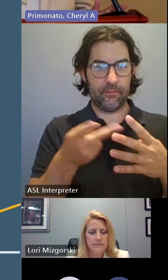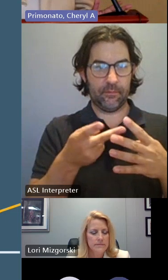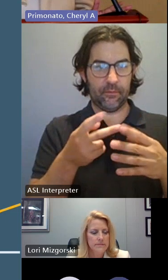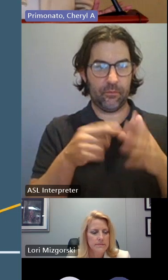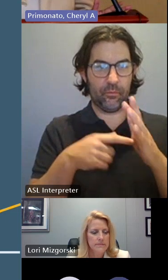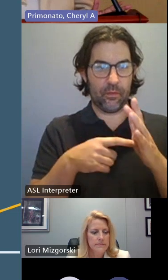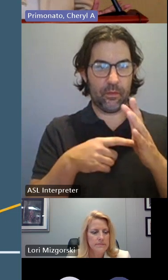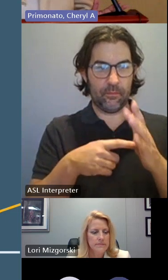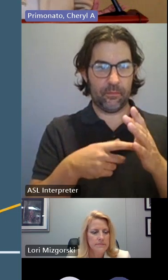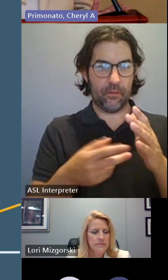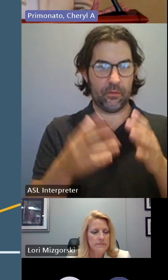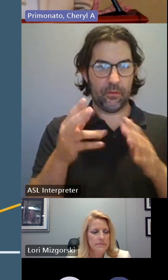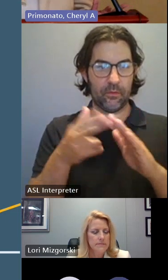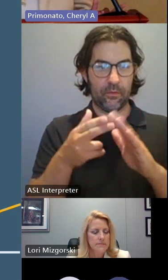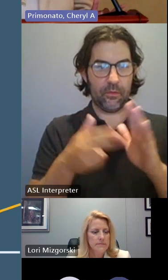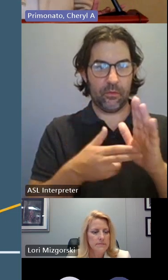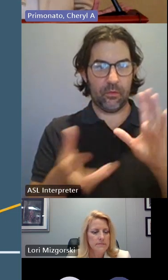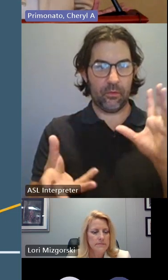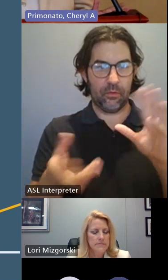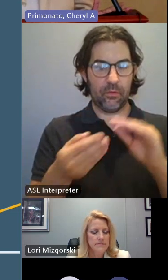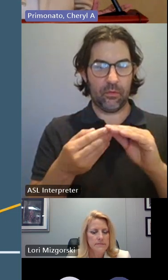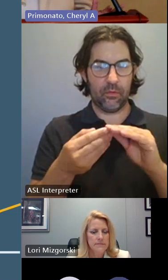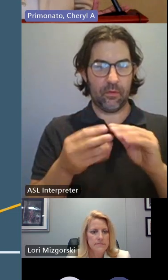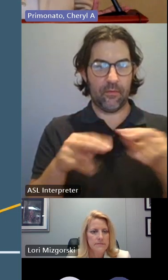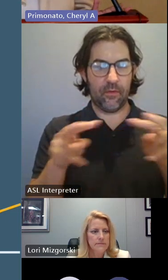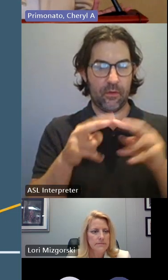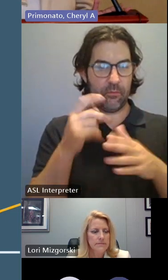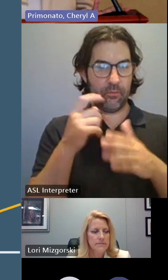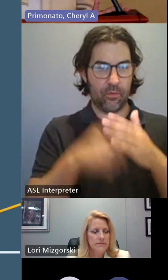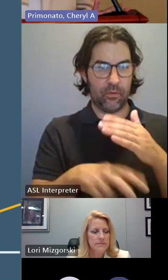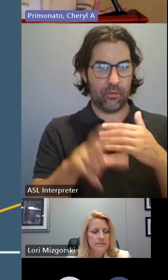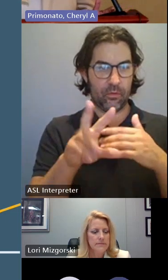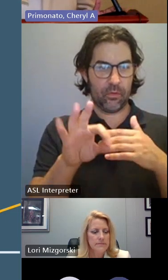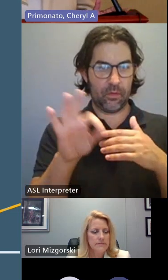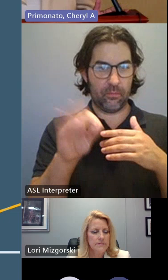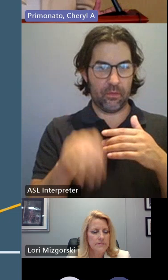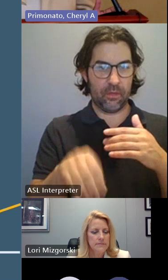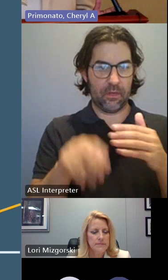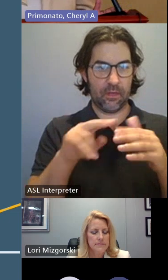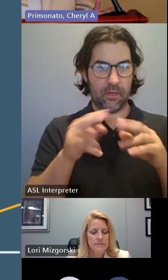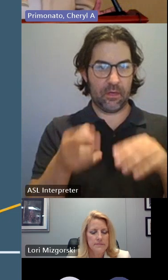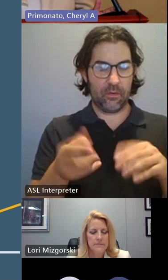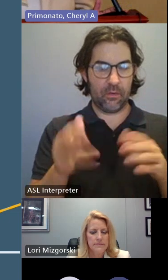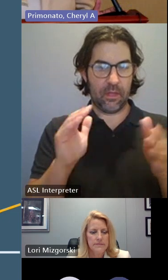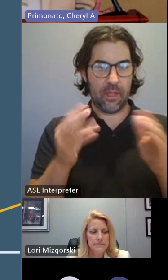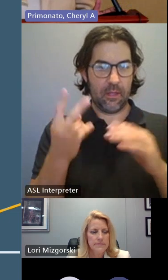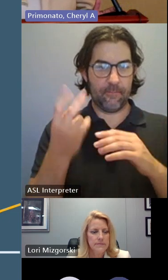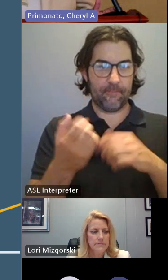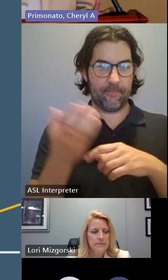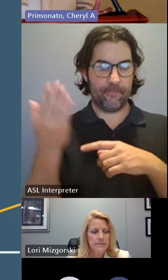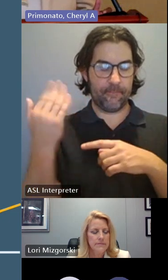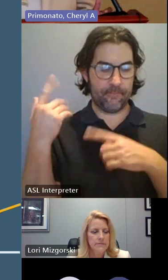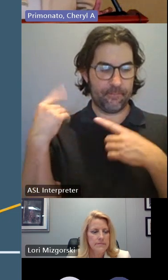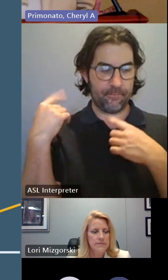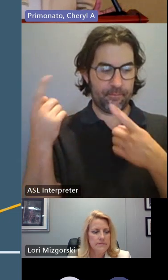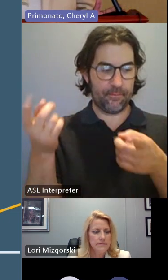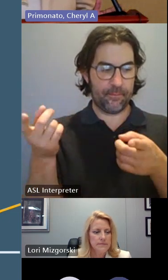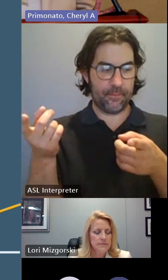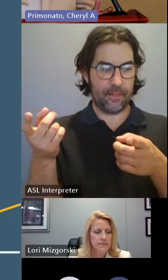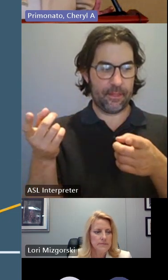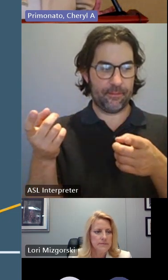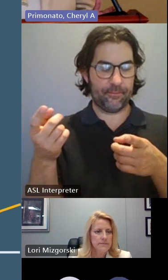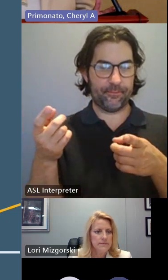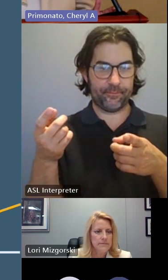represents the total contract value pricing of 39% decrease over the previous contract prices for